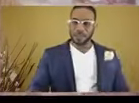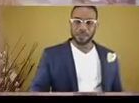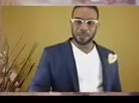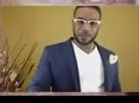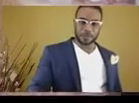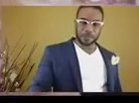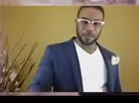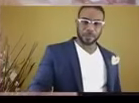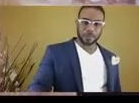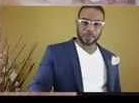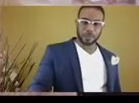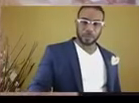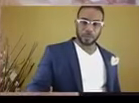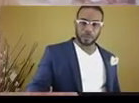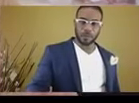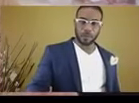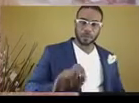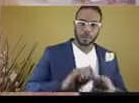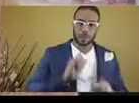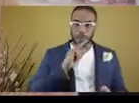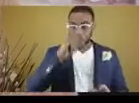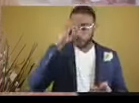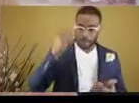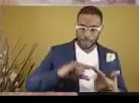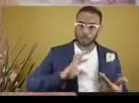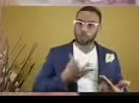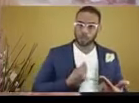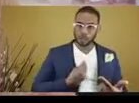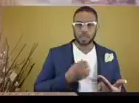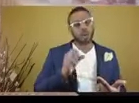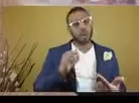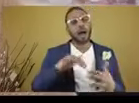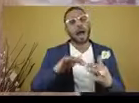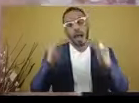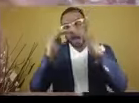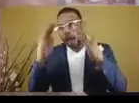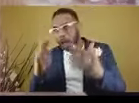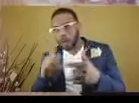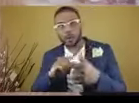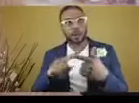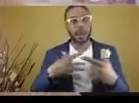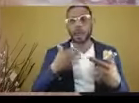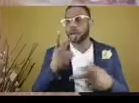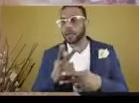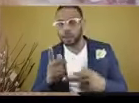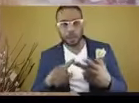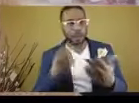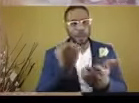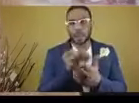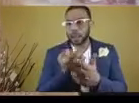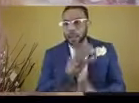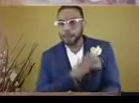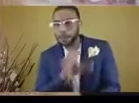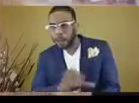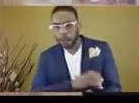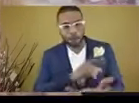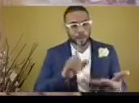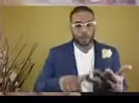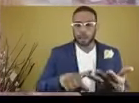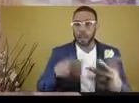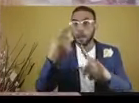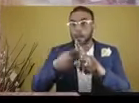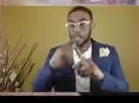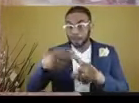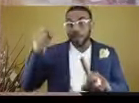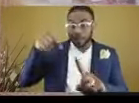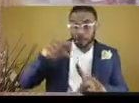specifically with being Black and being trans. And so housing, healthcare, economic empowerment, a monthly stimulus